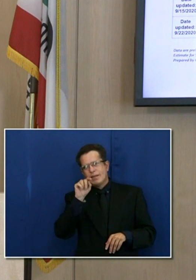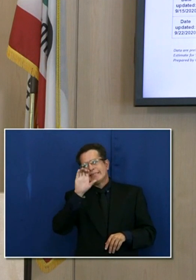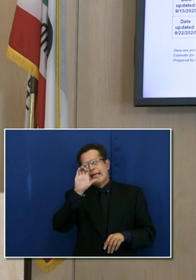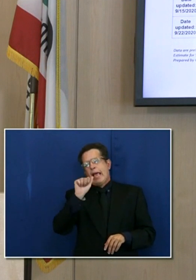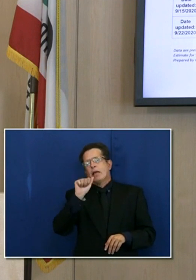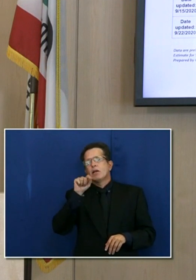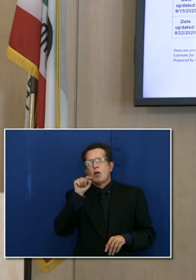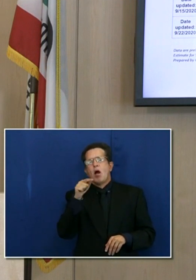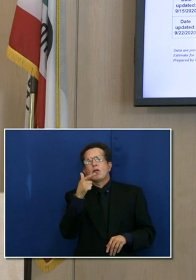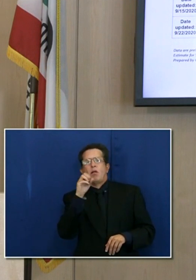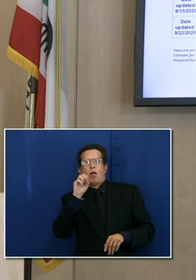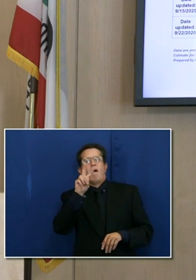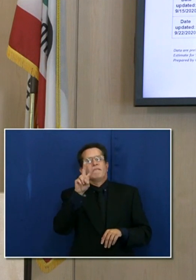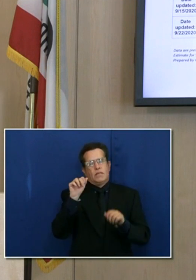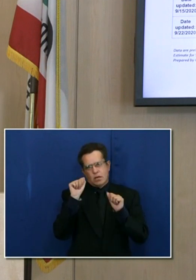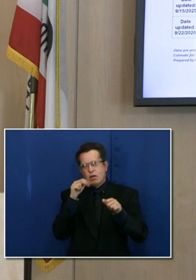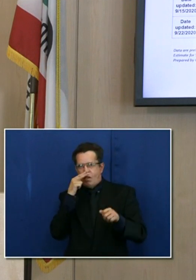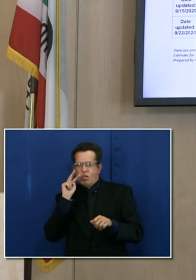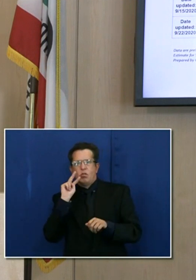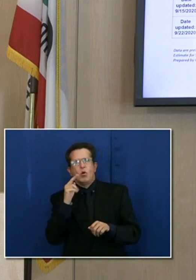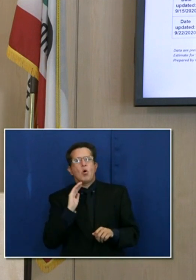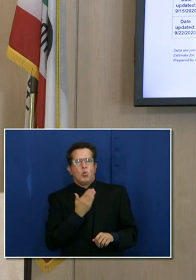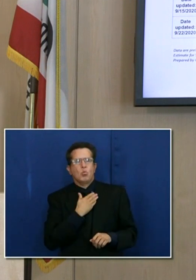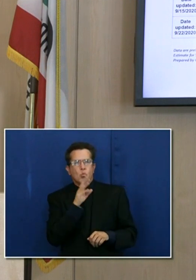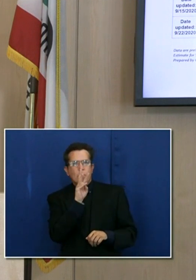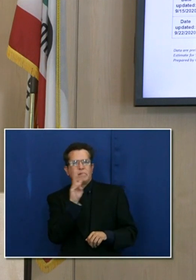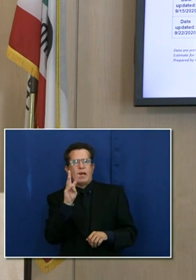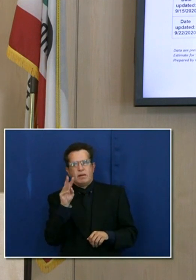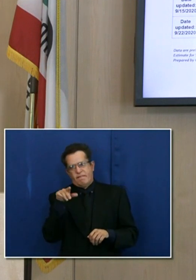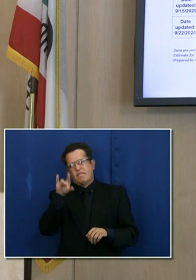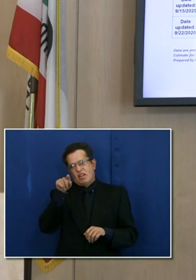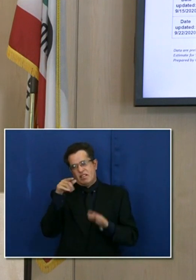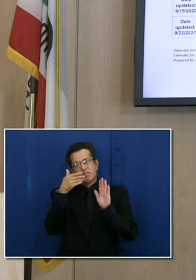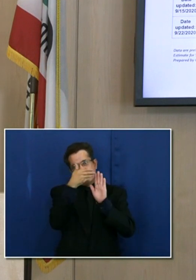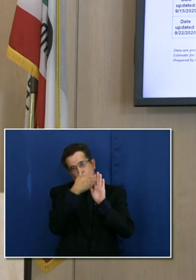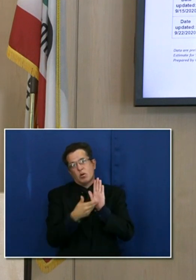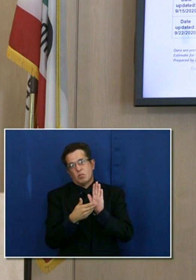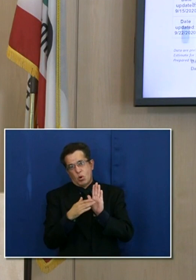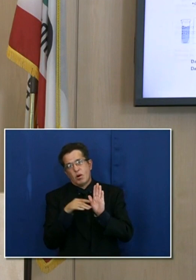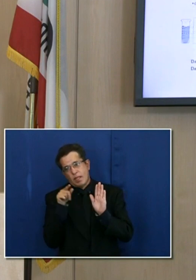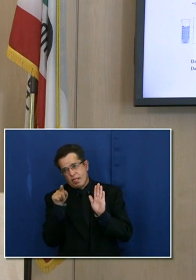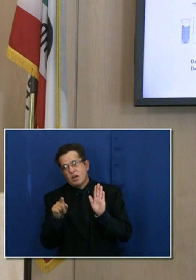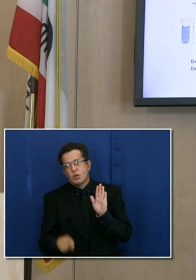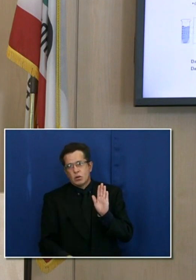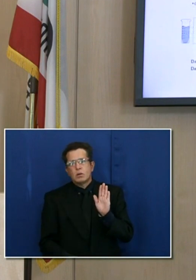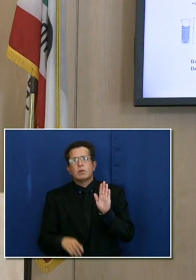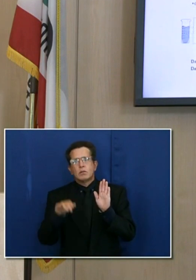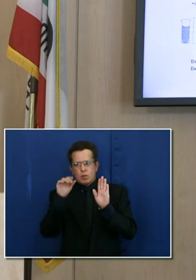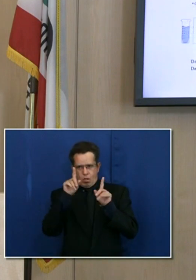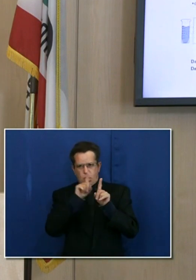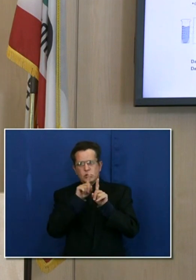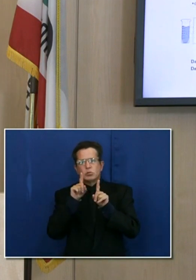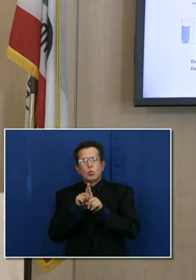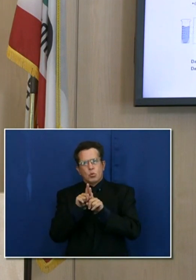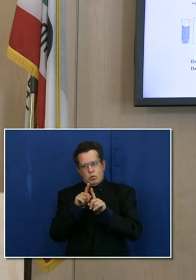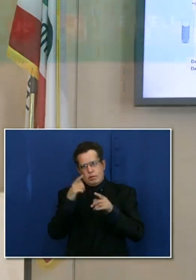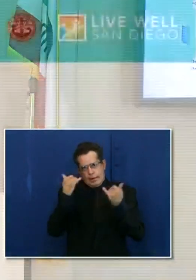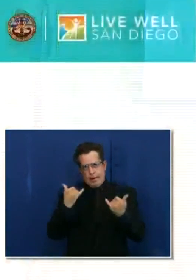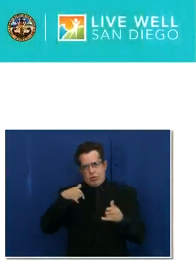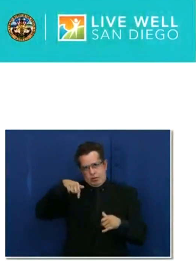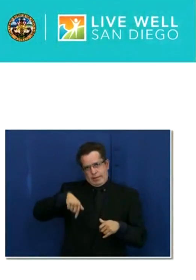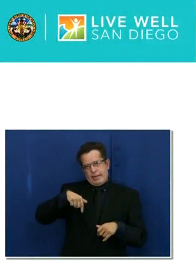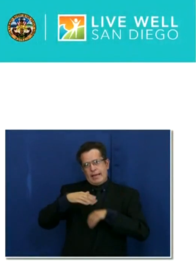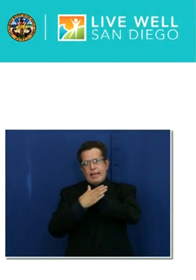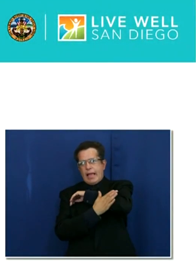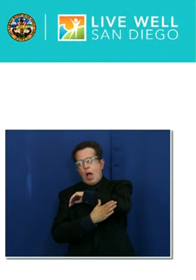covid19.ca.gov. Also, on the next slide, as it relates to testing, I wanted to announce today the county has reached